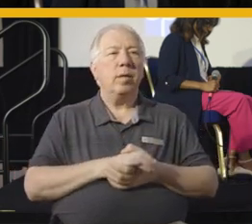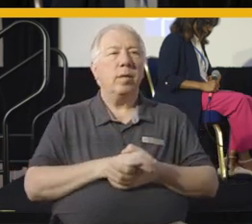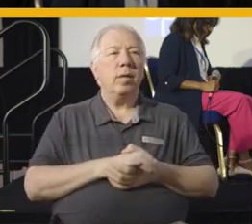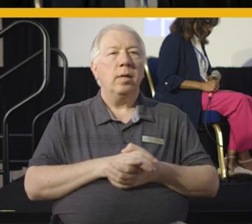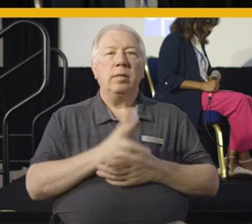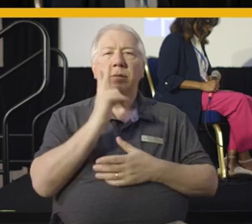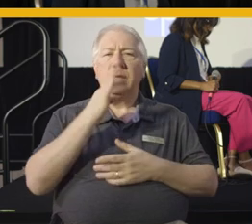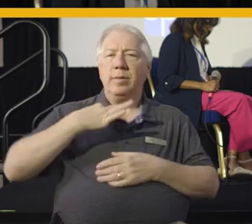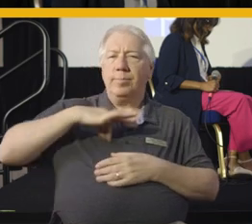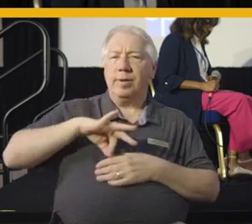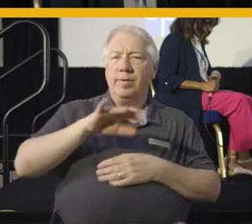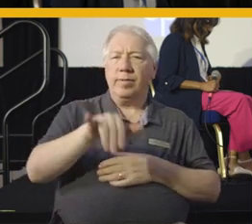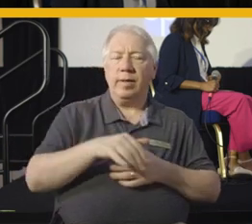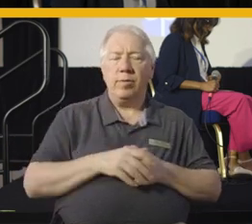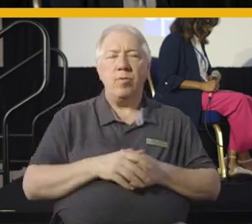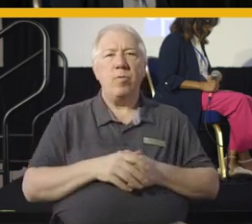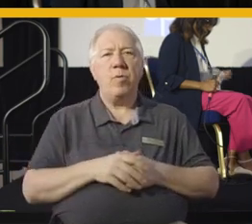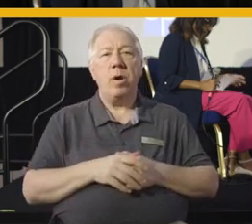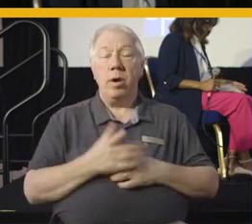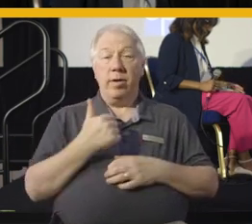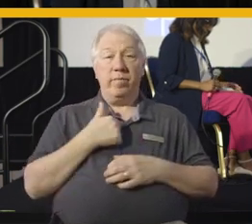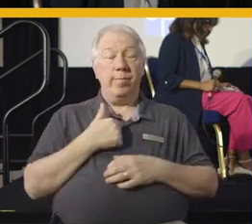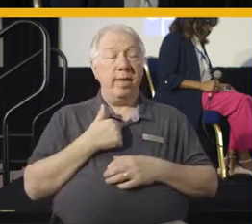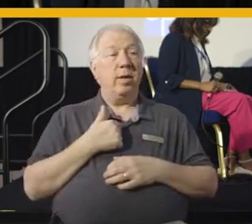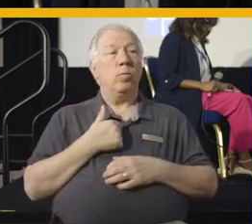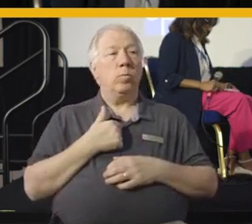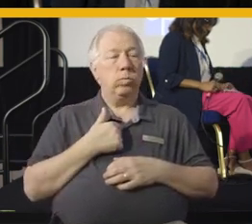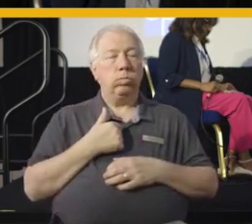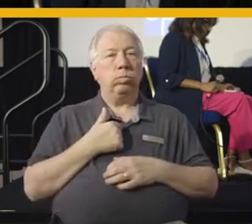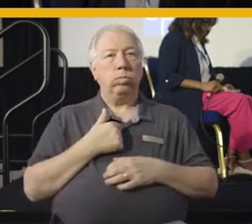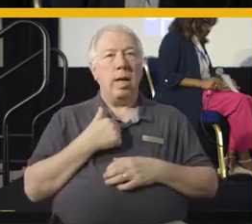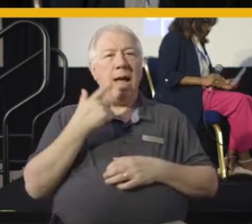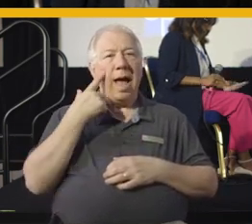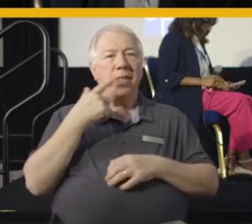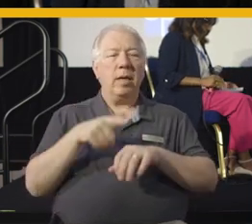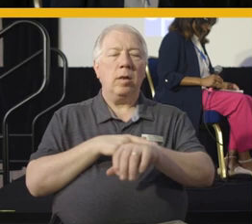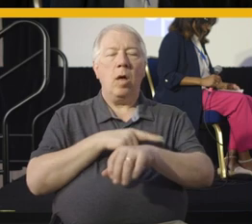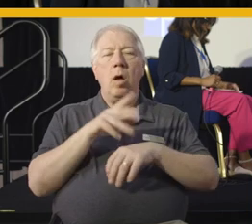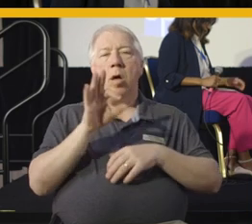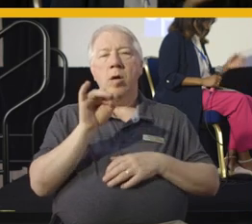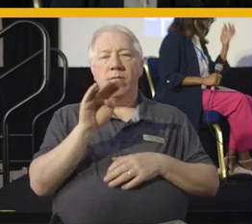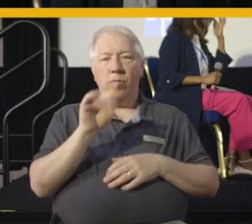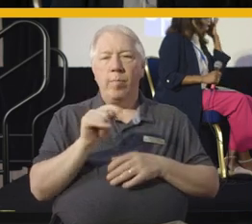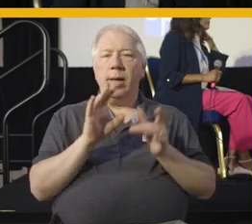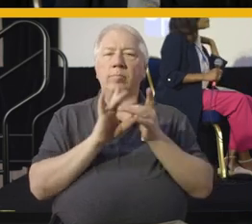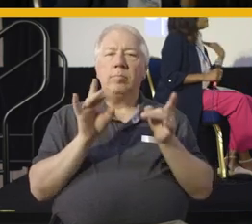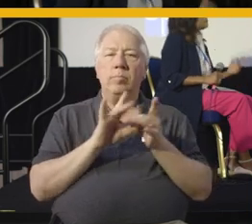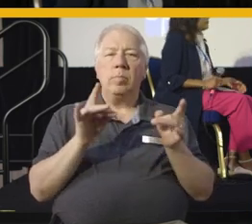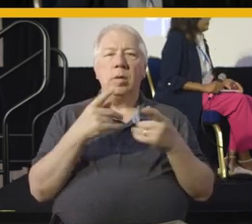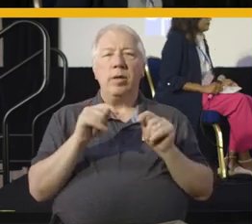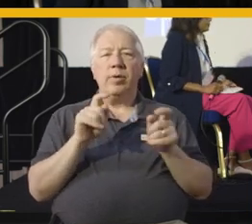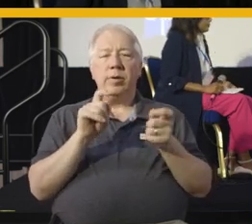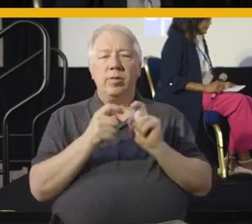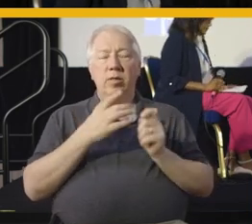to just see the benefit of that. I mean, it was, for me, I always think long format storytelling. And so, you know, trying